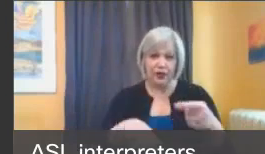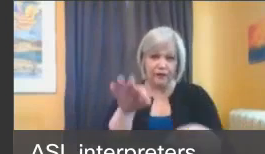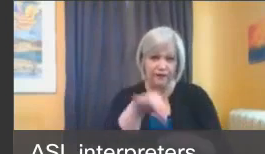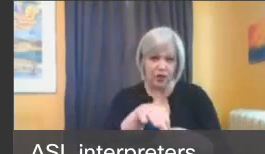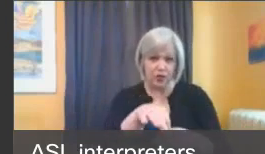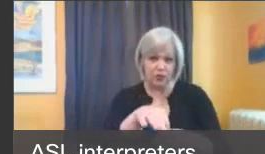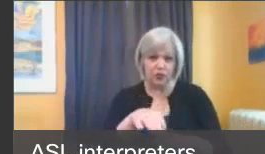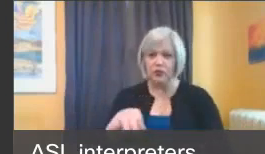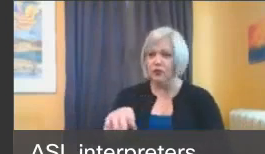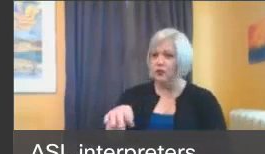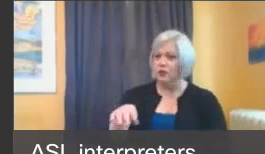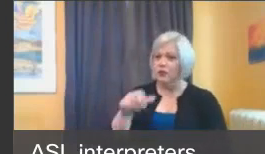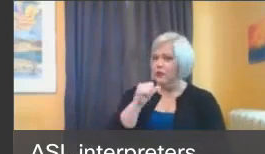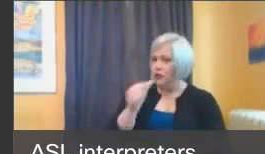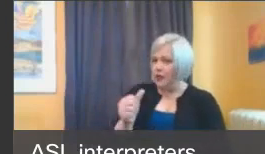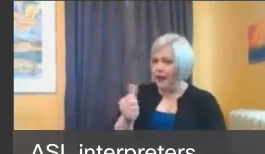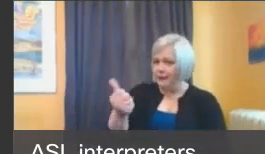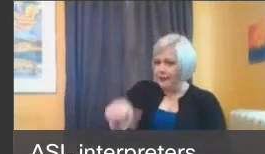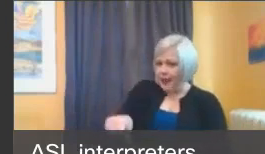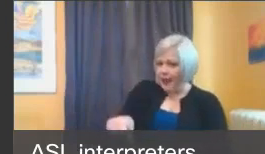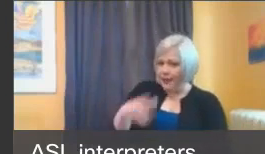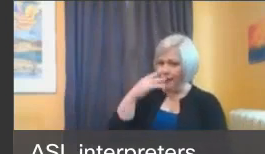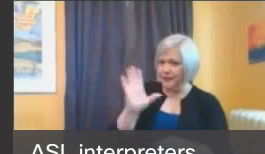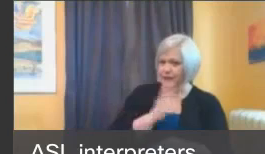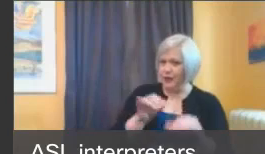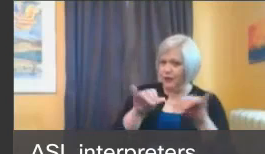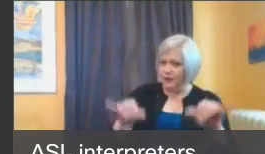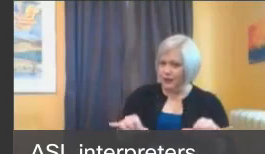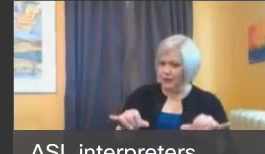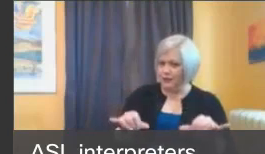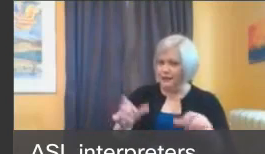They wouldn't be denied the right to vote because of the way the system works. They would be moved to